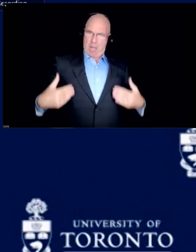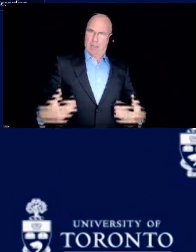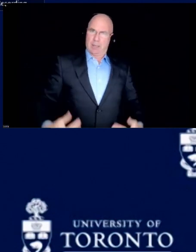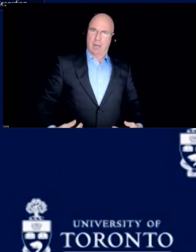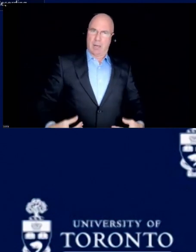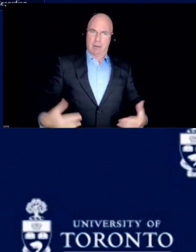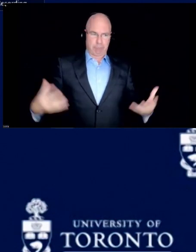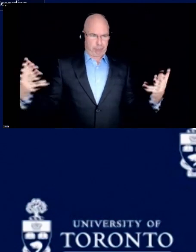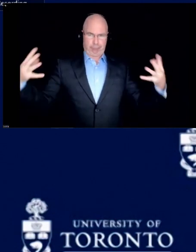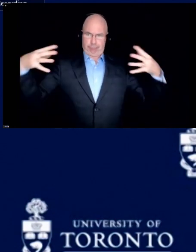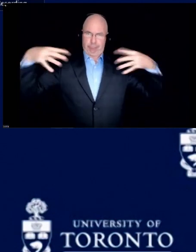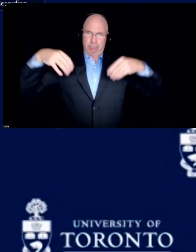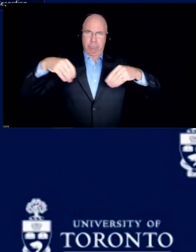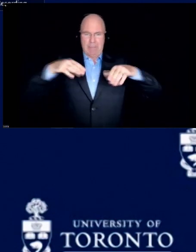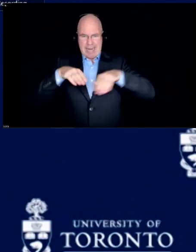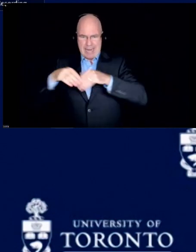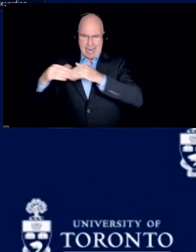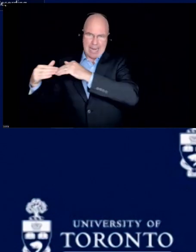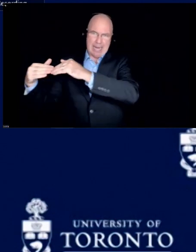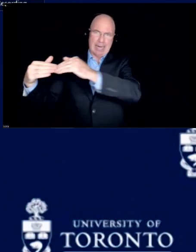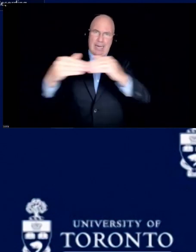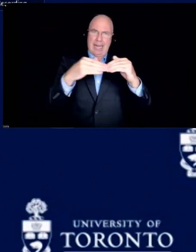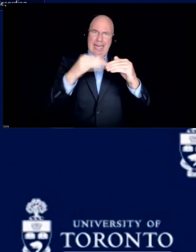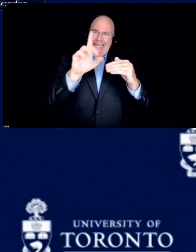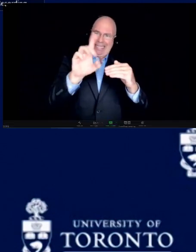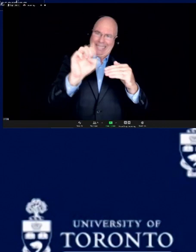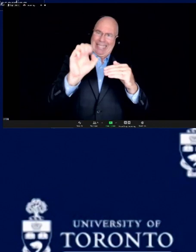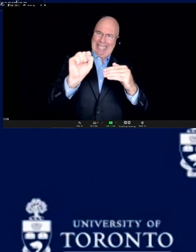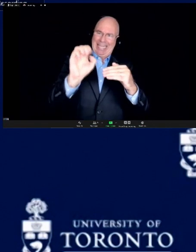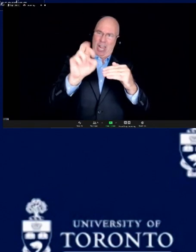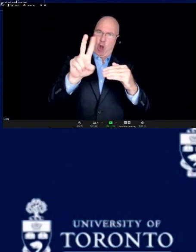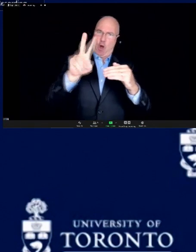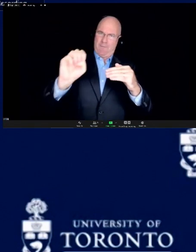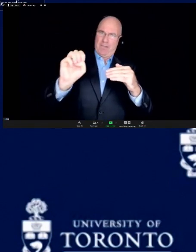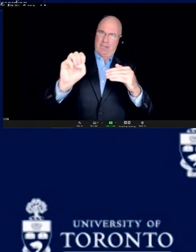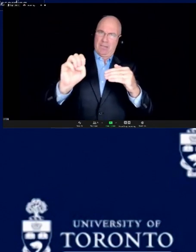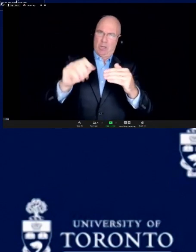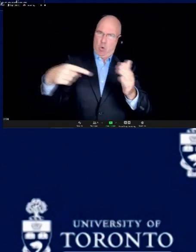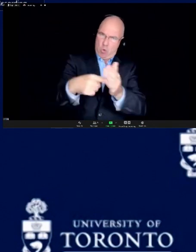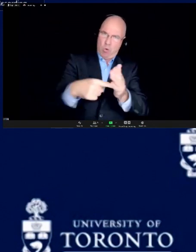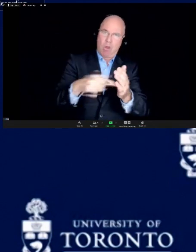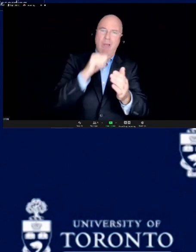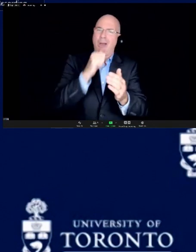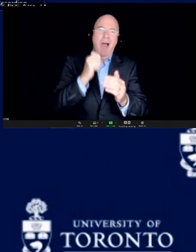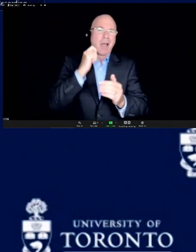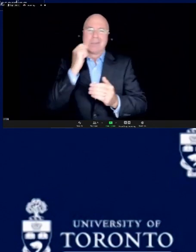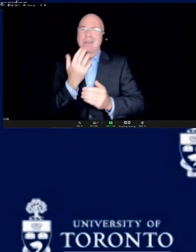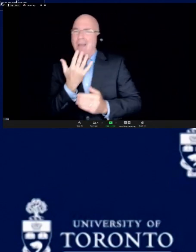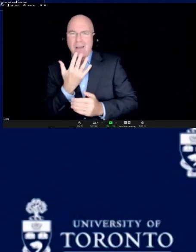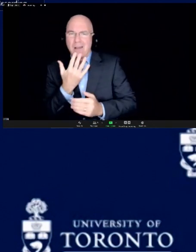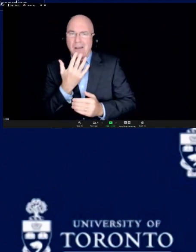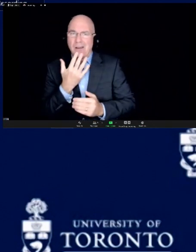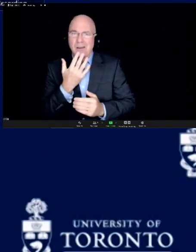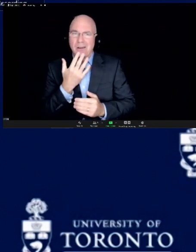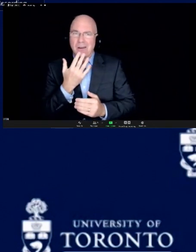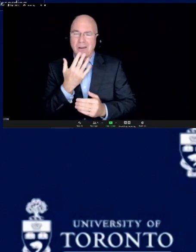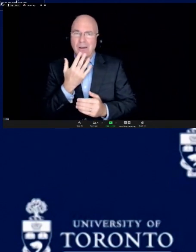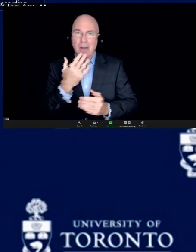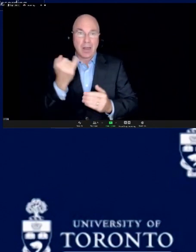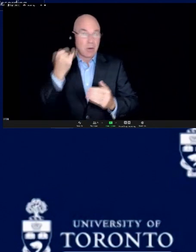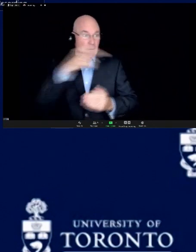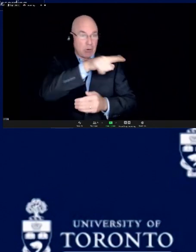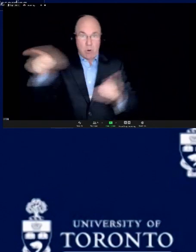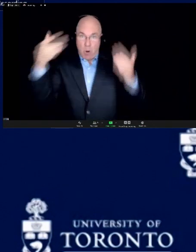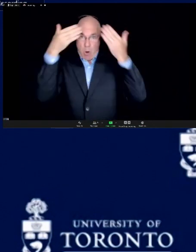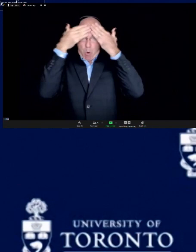bona fide, equity-deserving people, not the color of our skin. We are made better by an openness to learning,